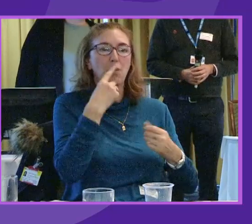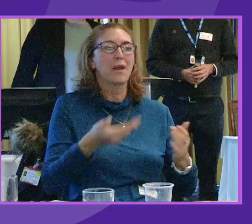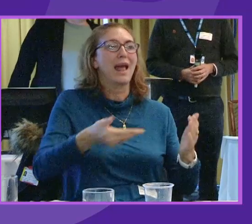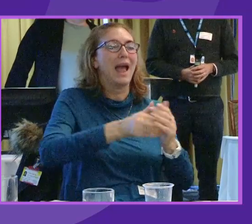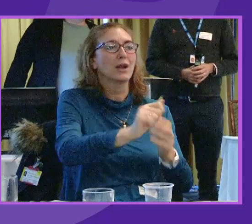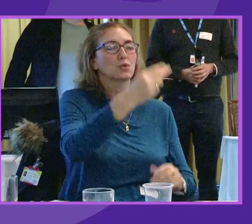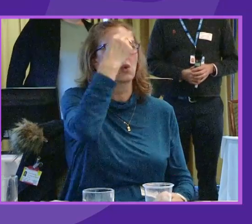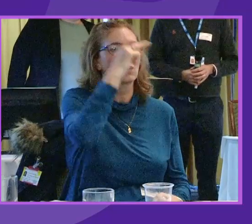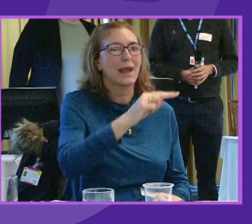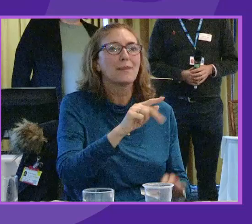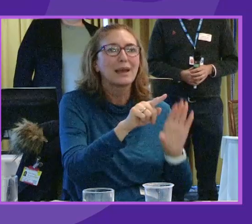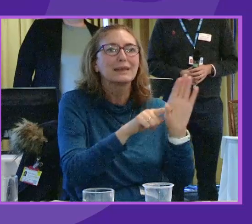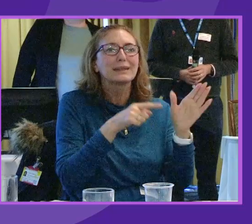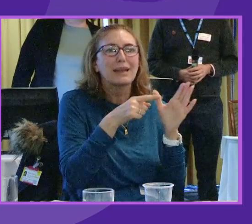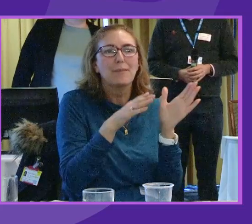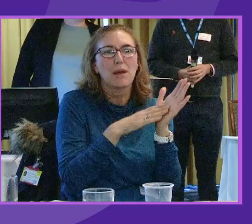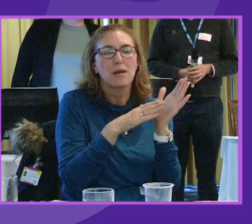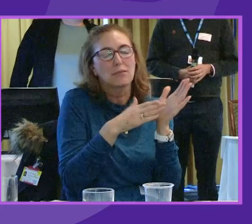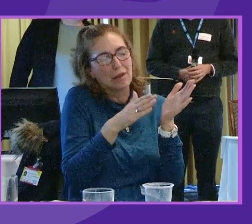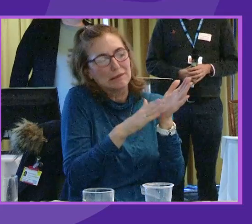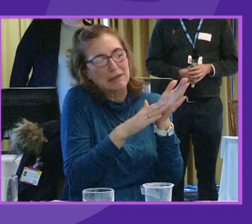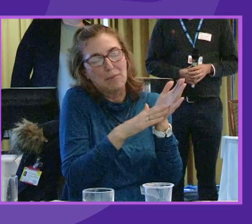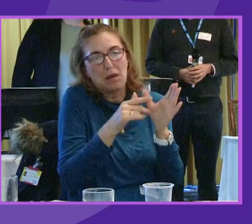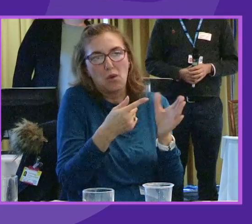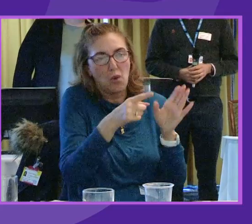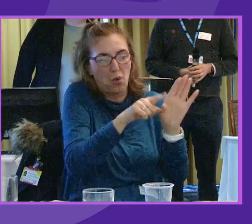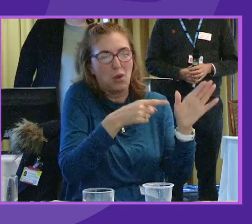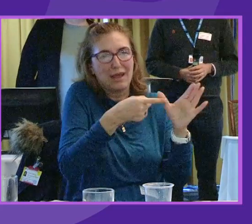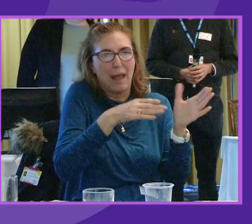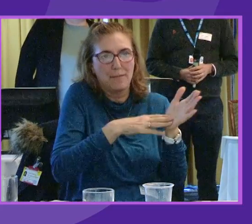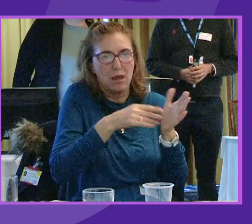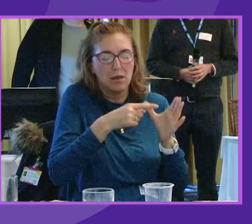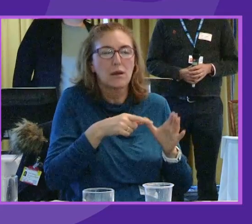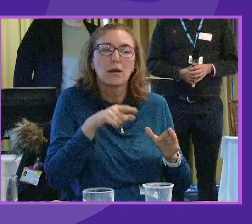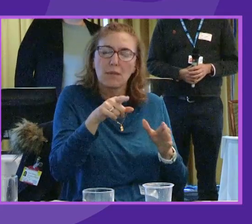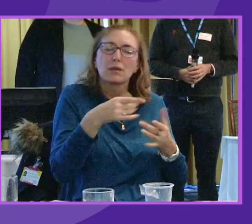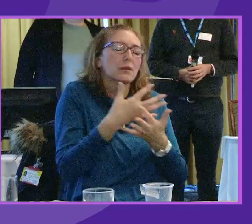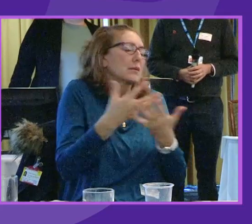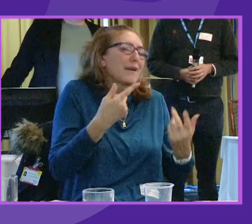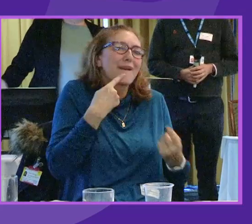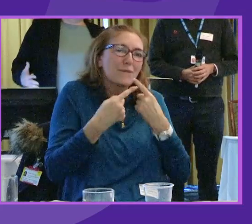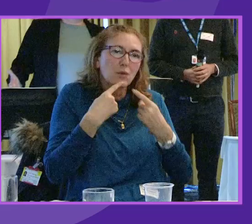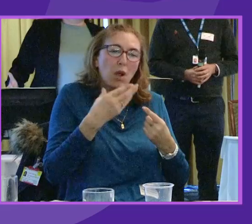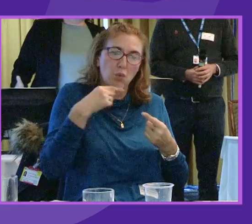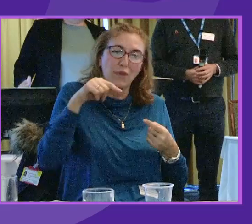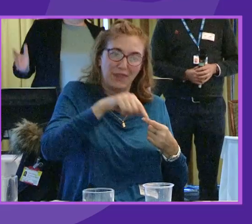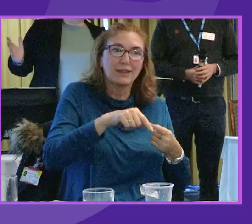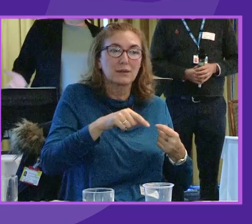thing. You've just got to send an email and you get added into it. So lots of useful stuff on there about disorder-specific measures, all